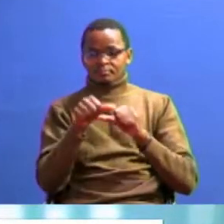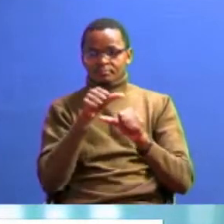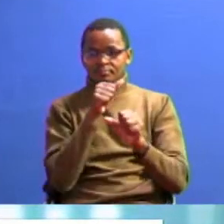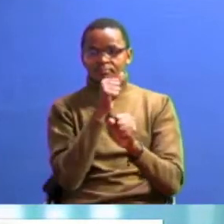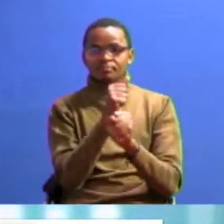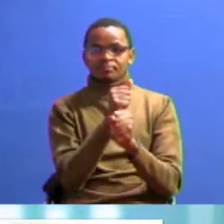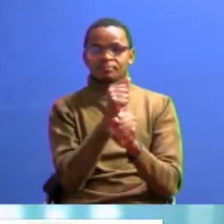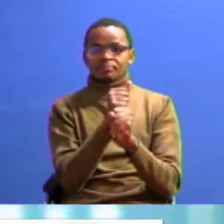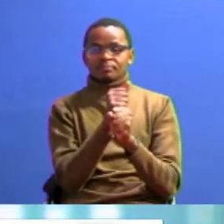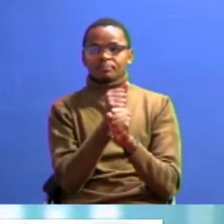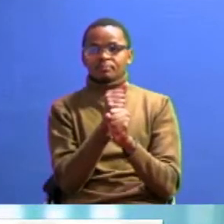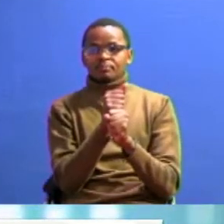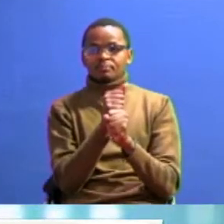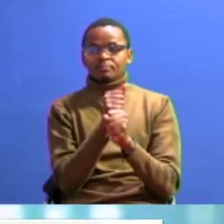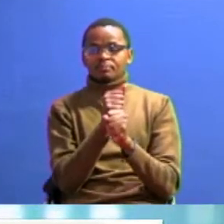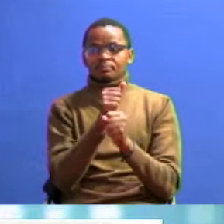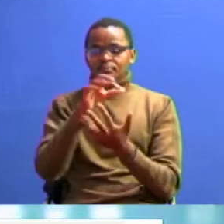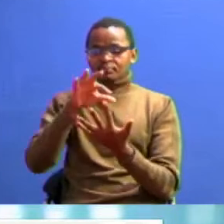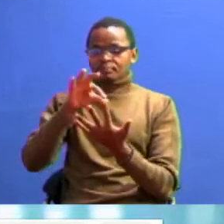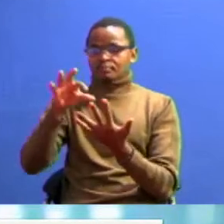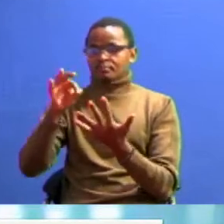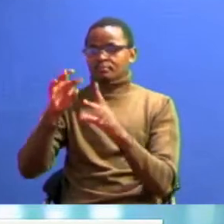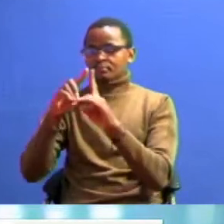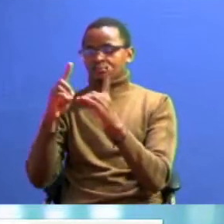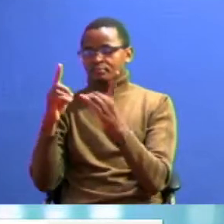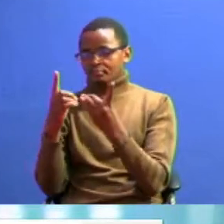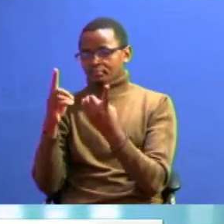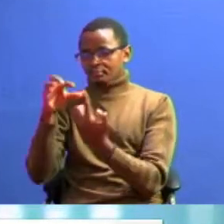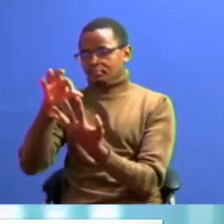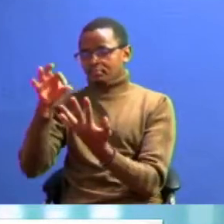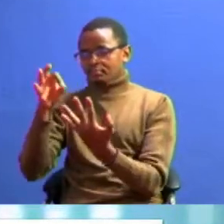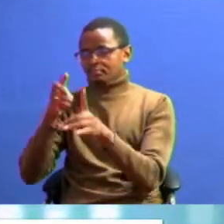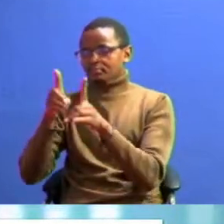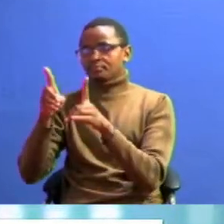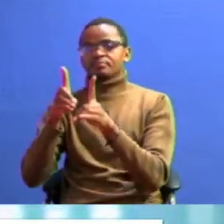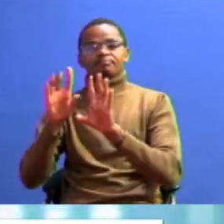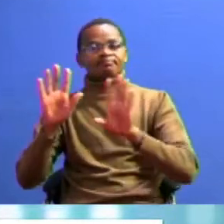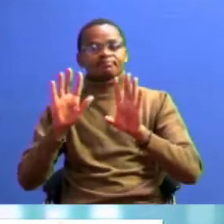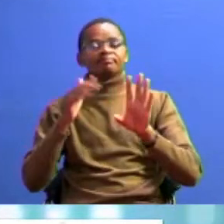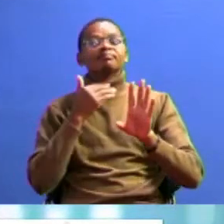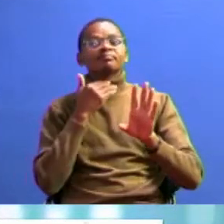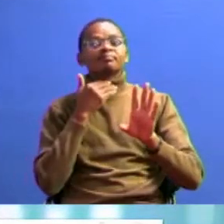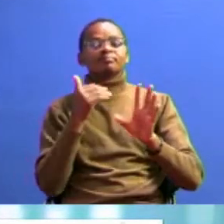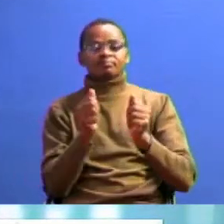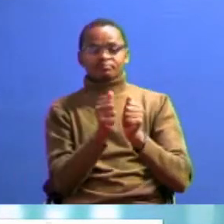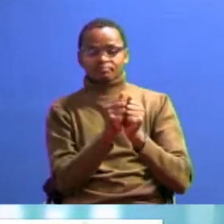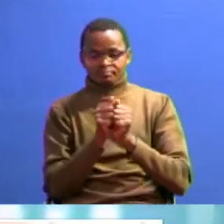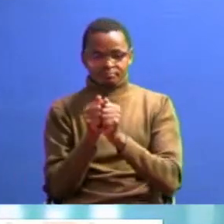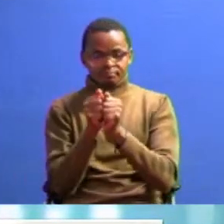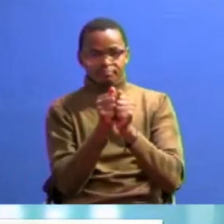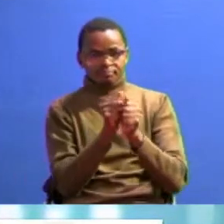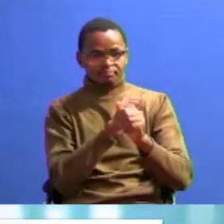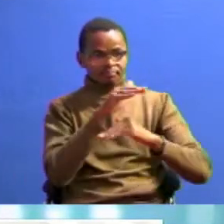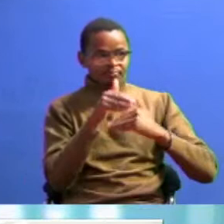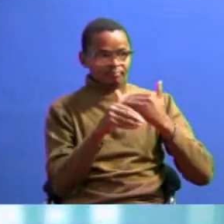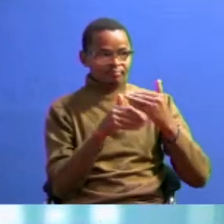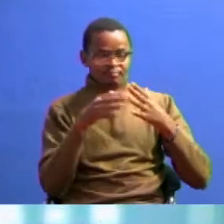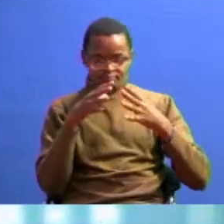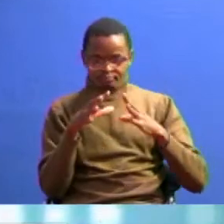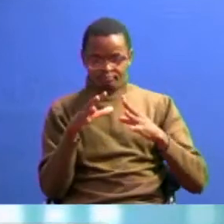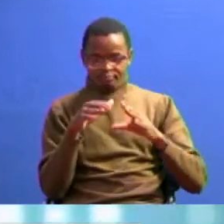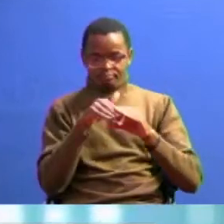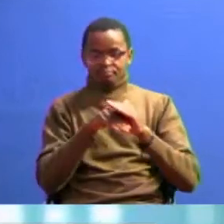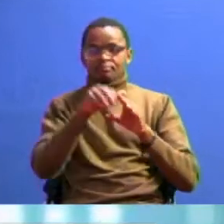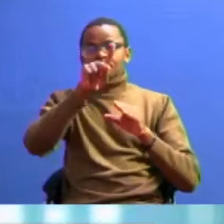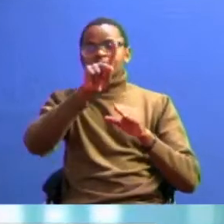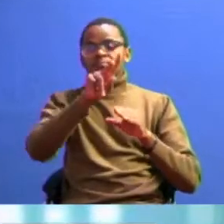done to be of selected departments and selected directorates. We want to pull together every stakeholder in